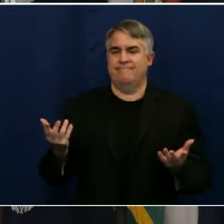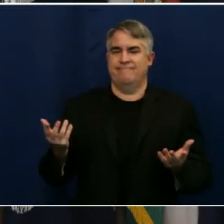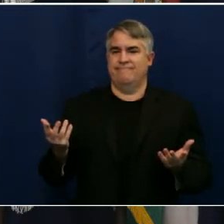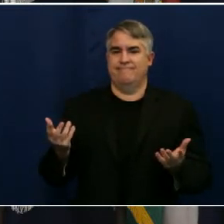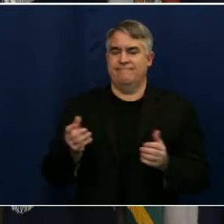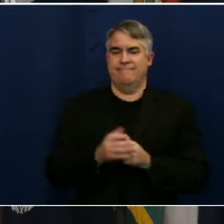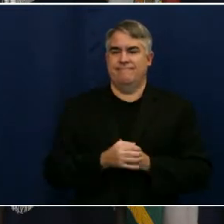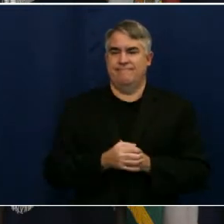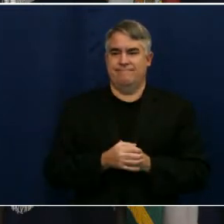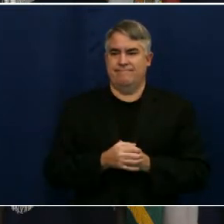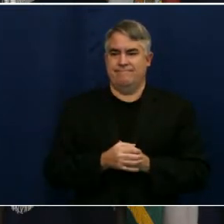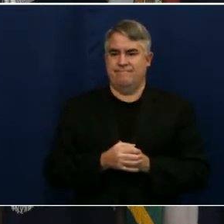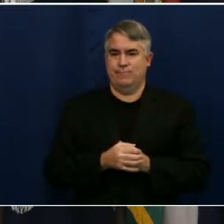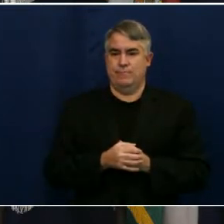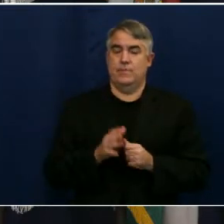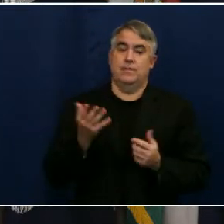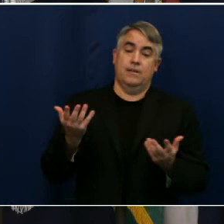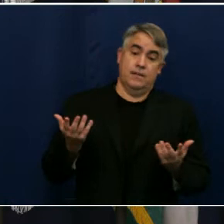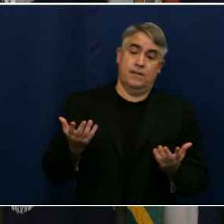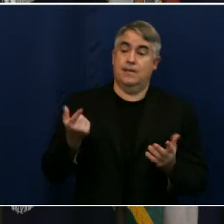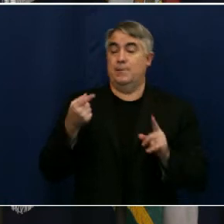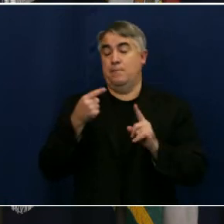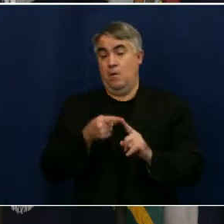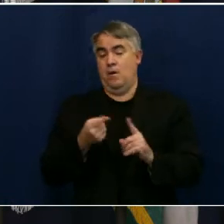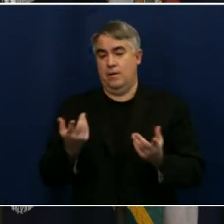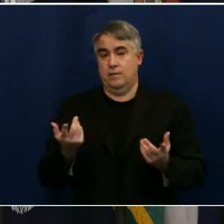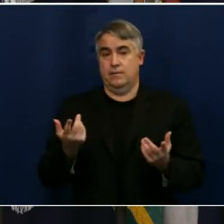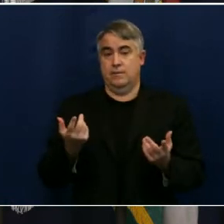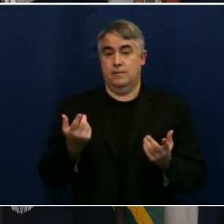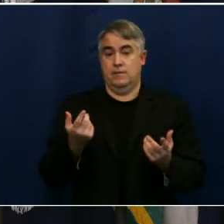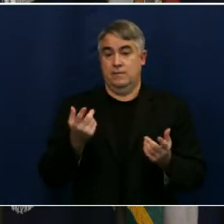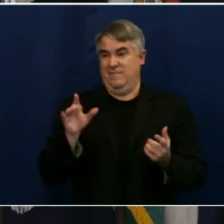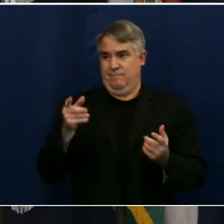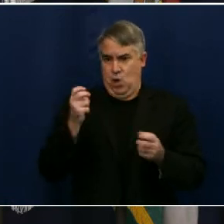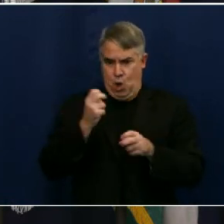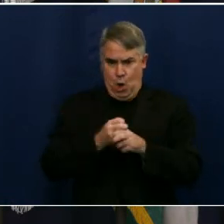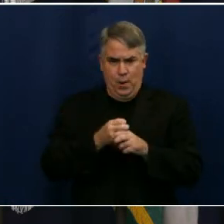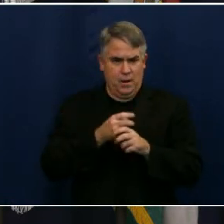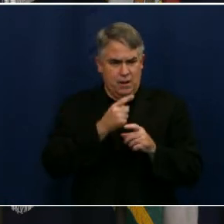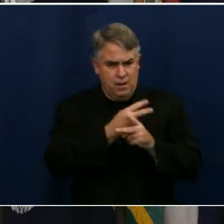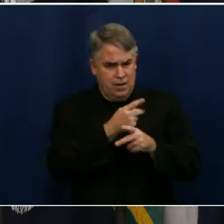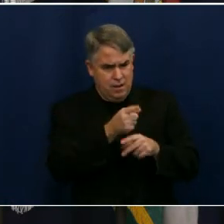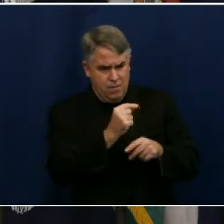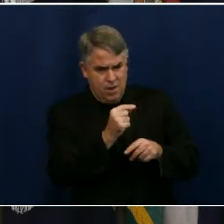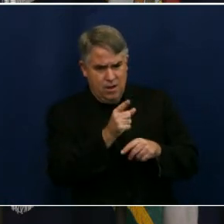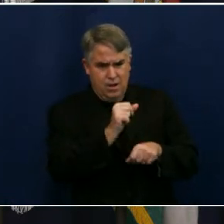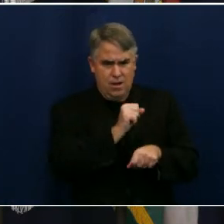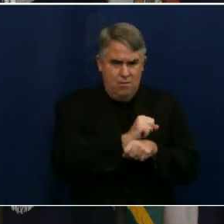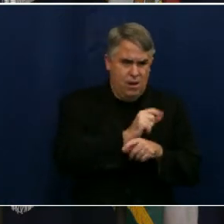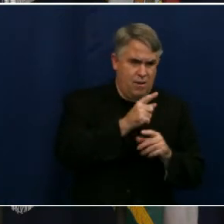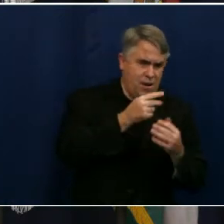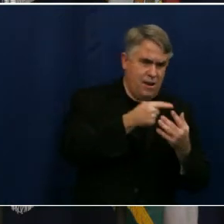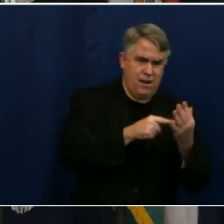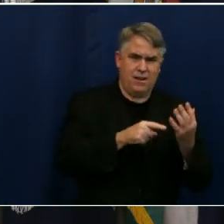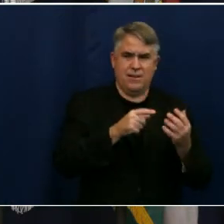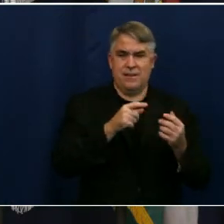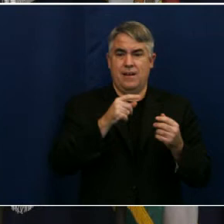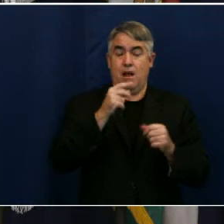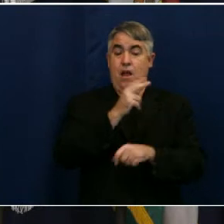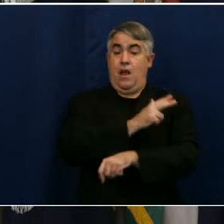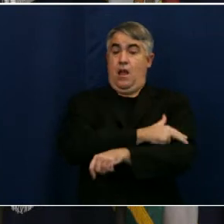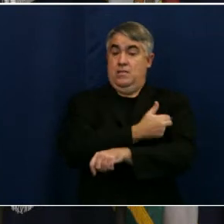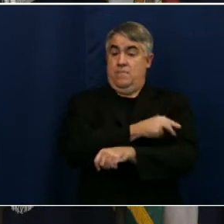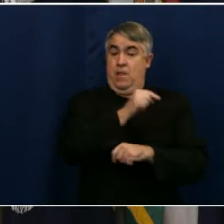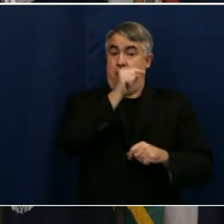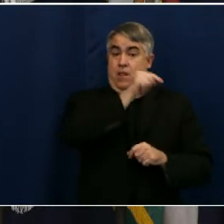they're in. So that's a difficult strategy. But when it comes to healthcare workers, it is a very broad